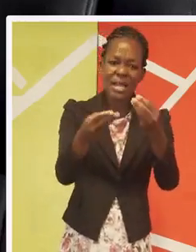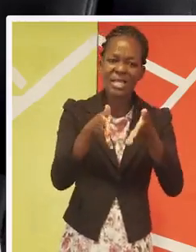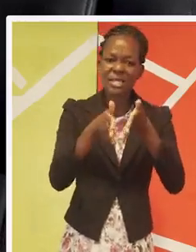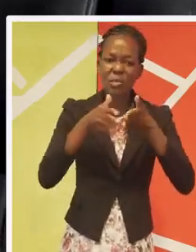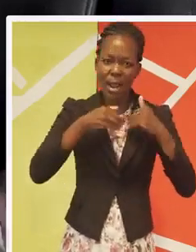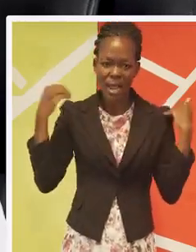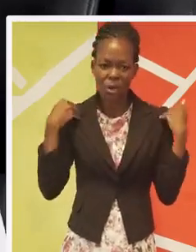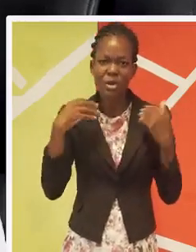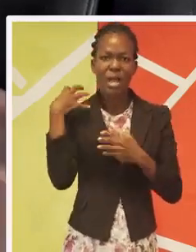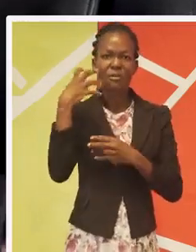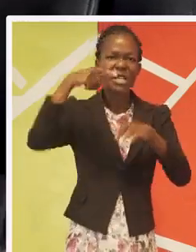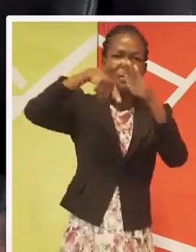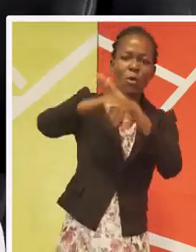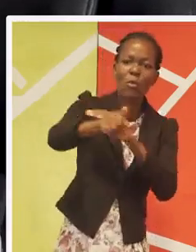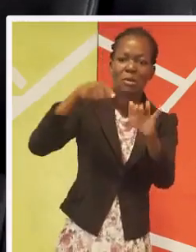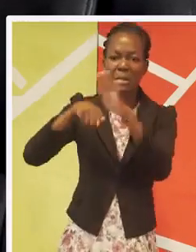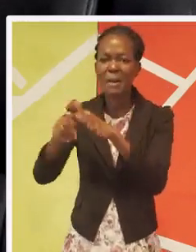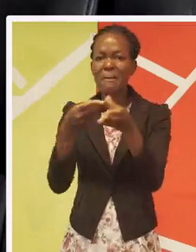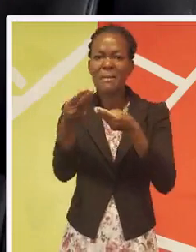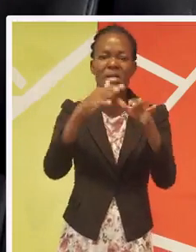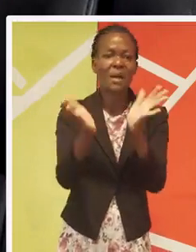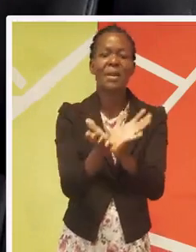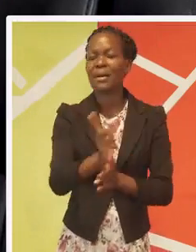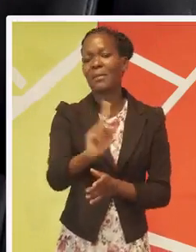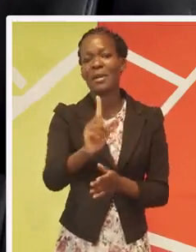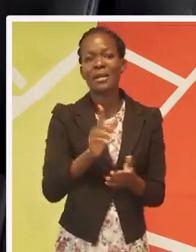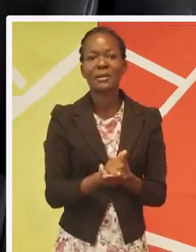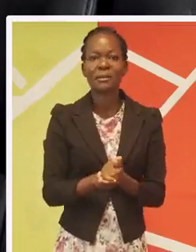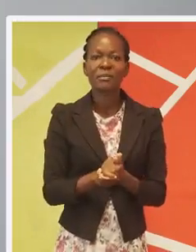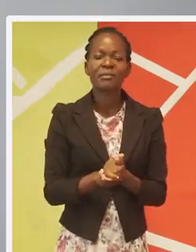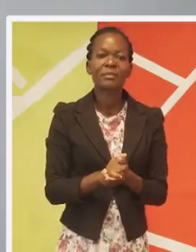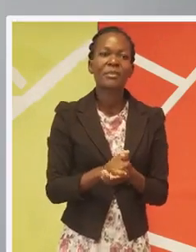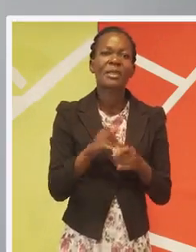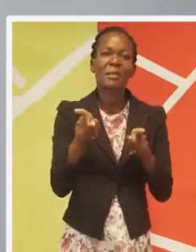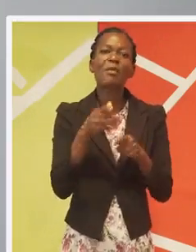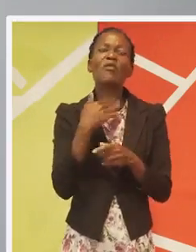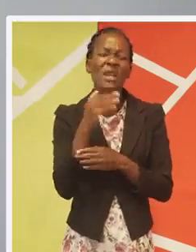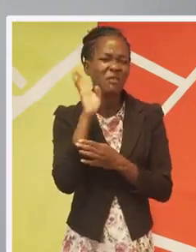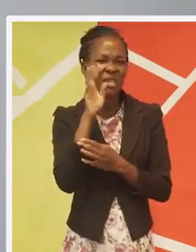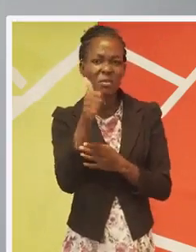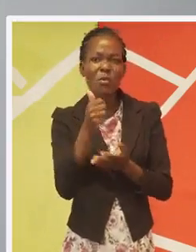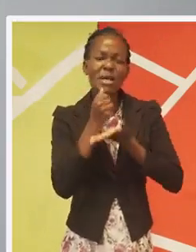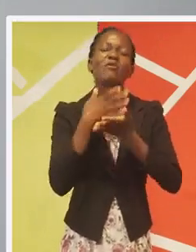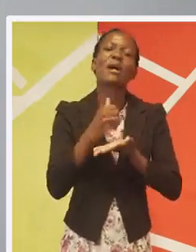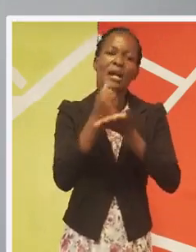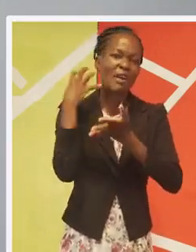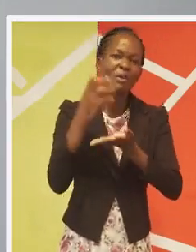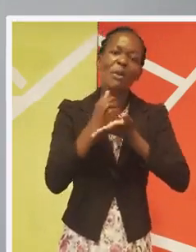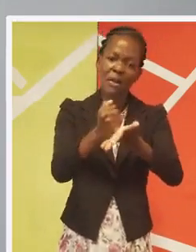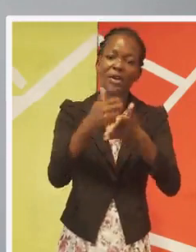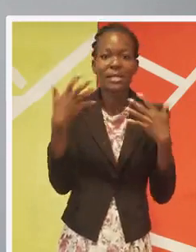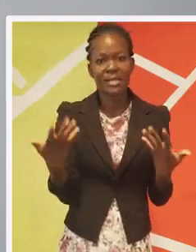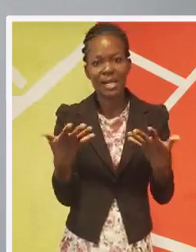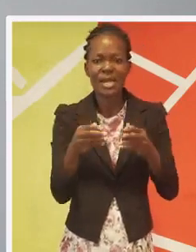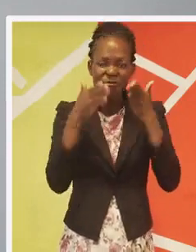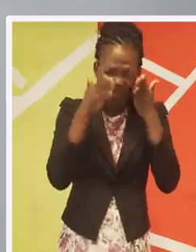the market run freely, free market. Just let it run as it's supposed to. The government should not interfere with how the market is running. That's the